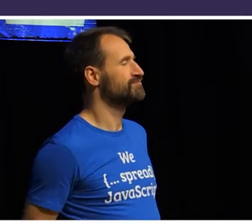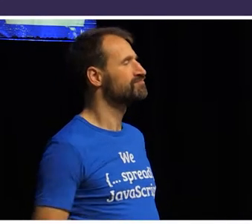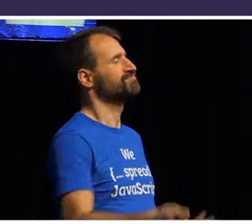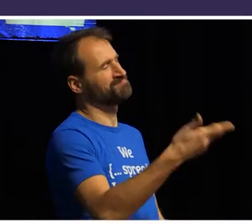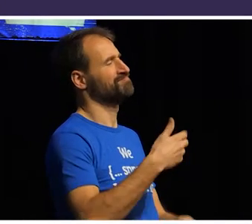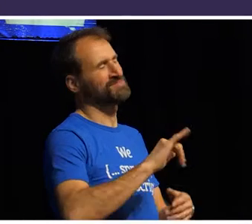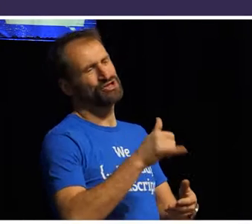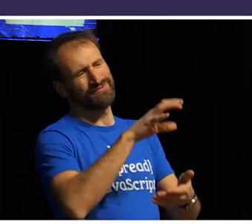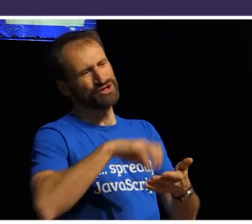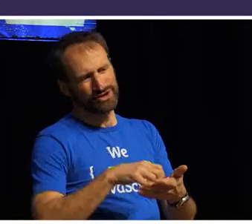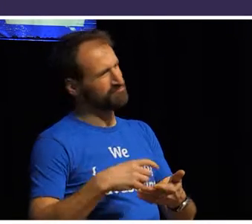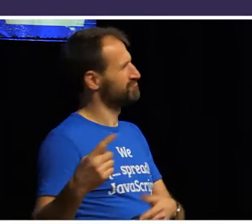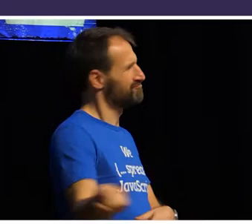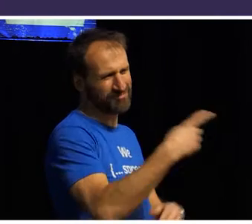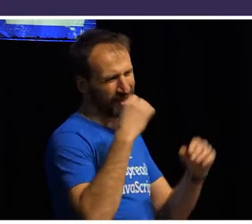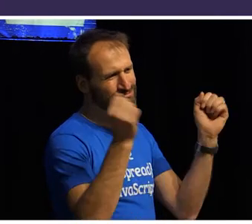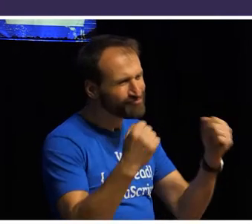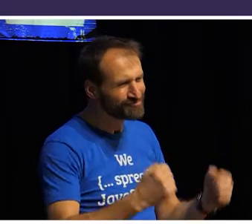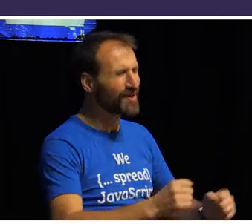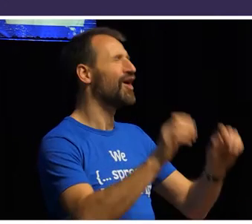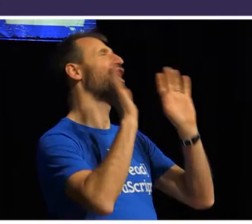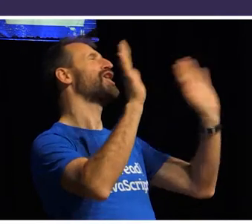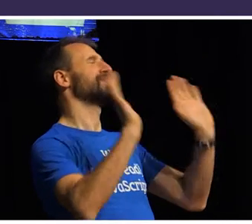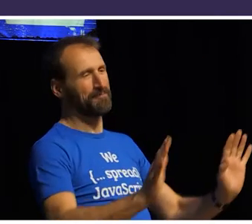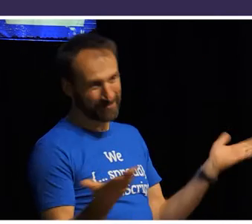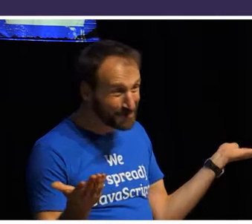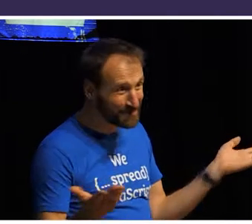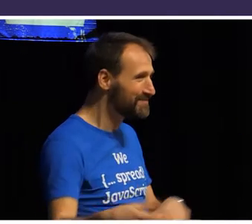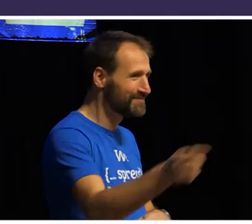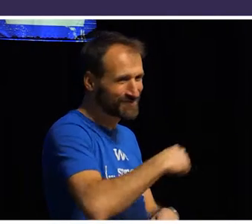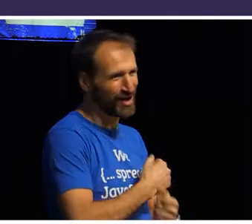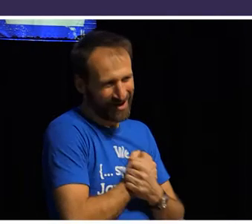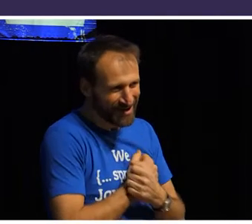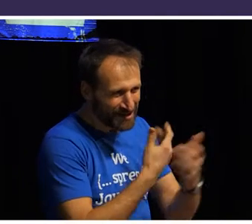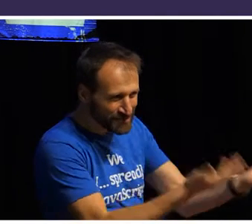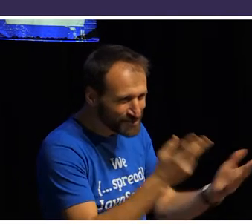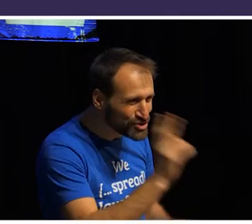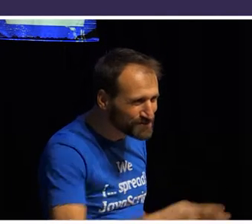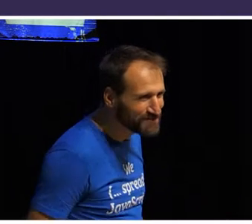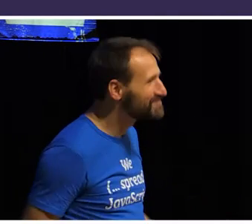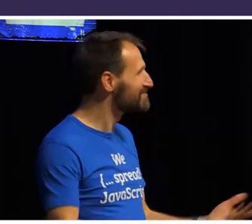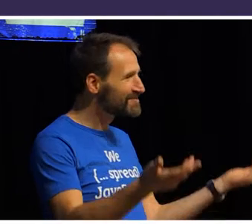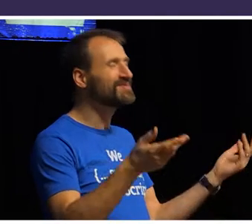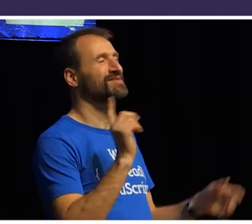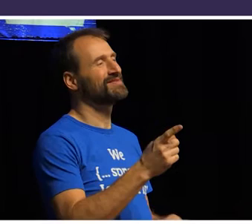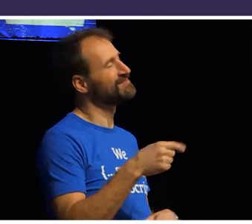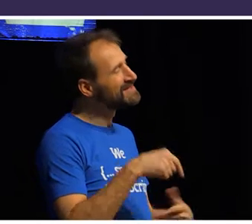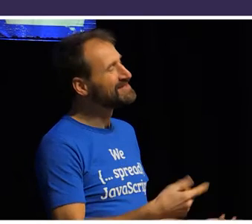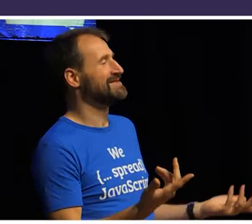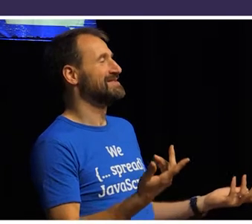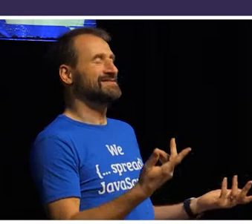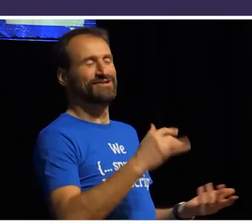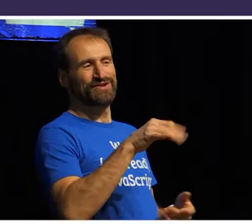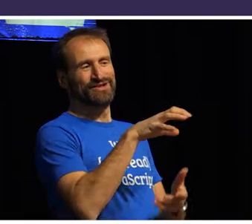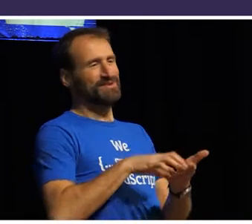everybody here agrees that javascript is awesome right you know we all love it and we like to talk about how javascript is one and it's the most popular language